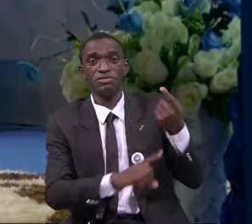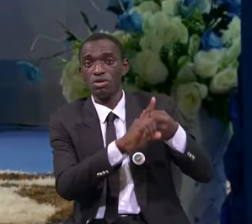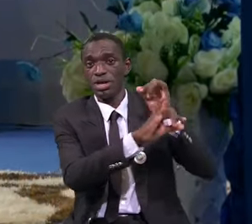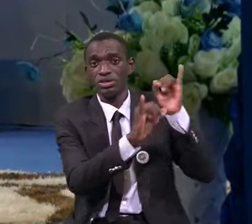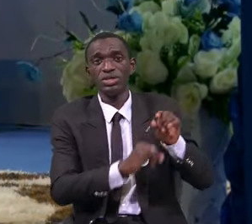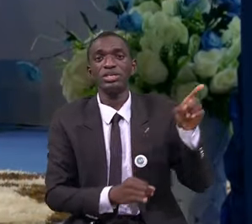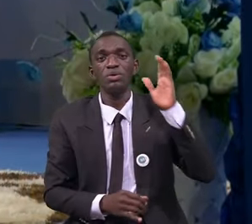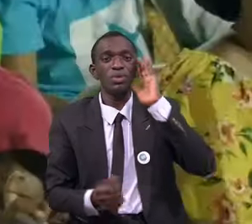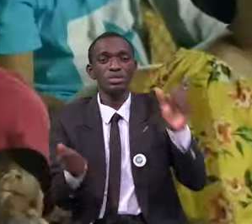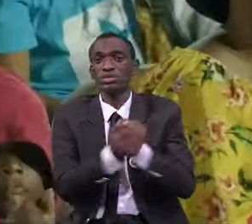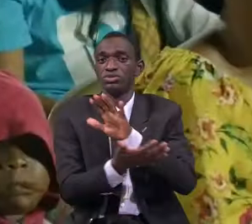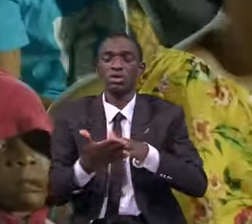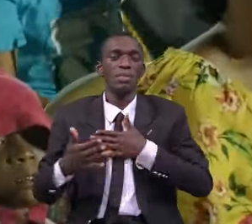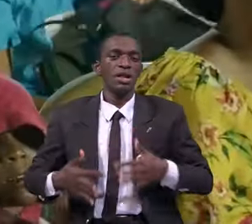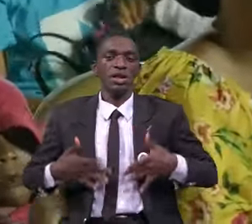Be not afraid.